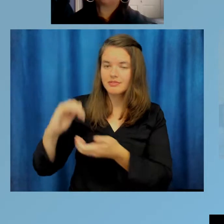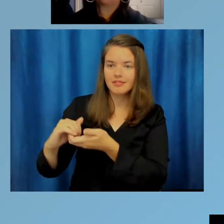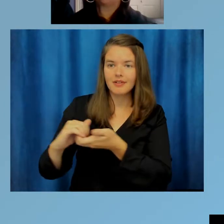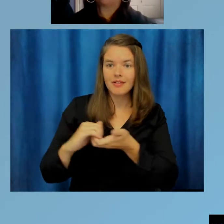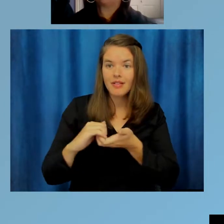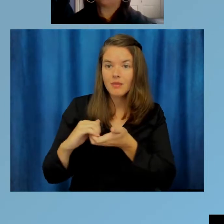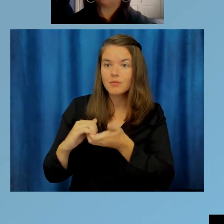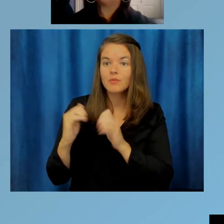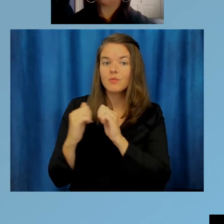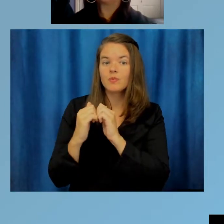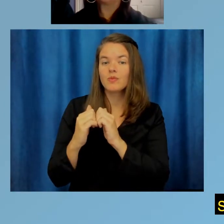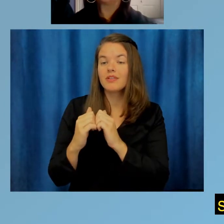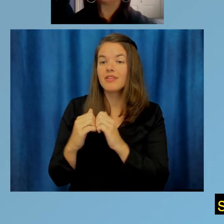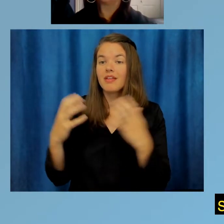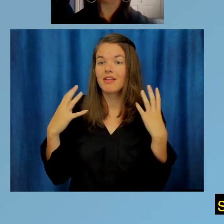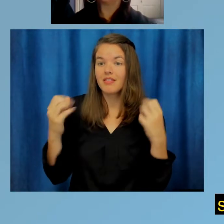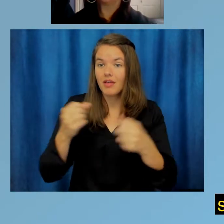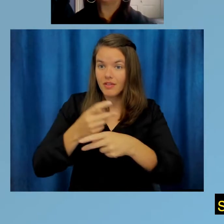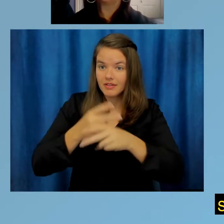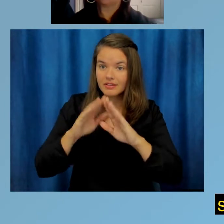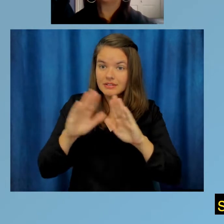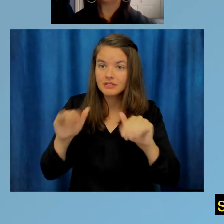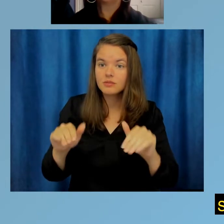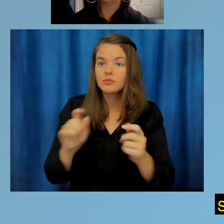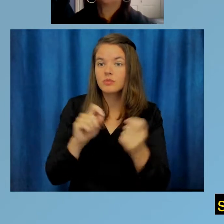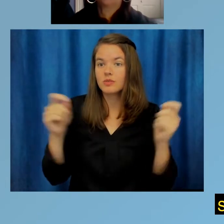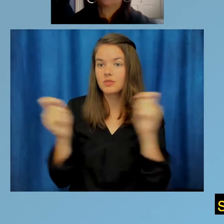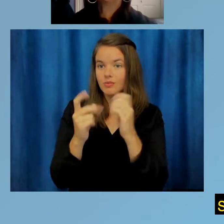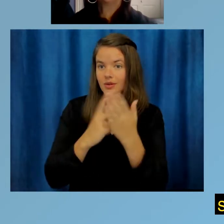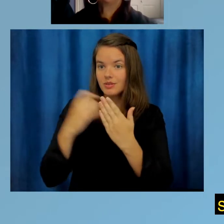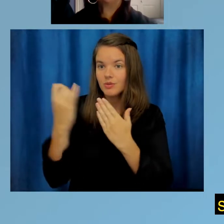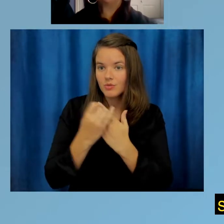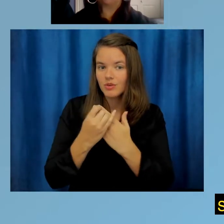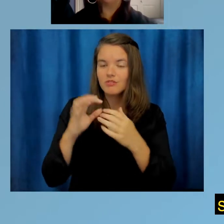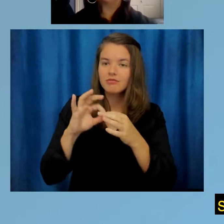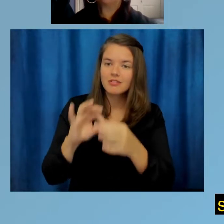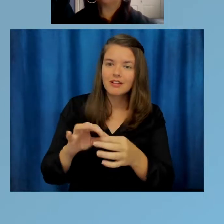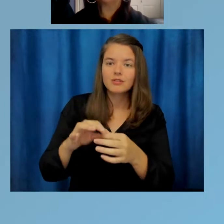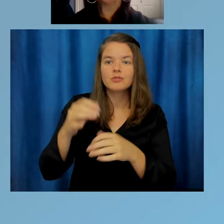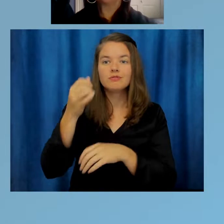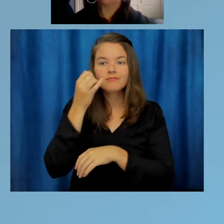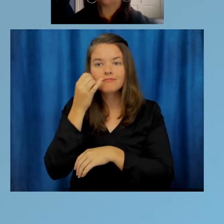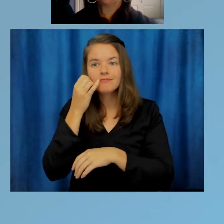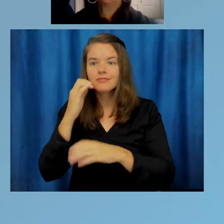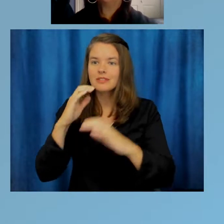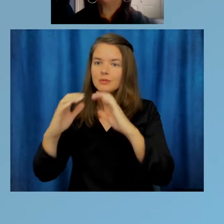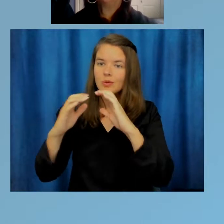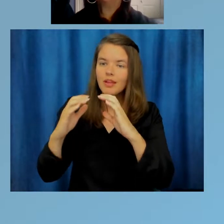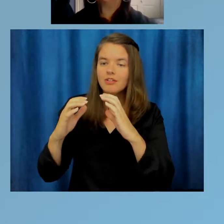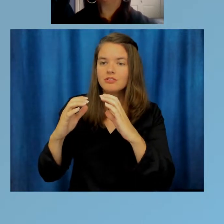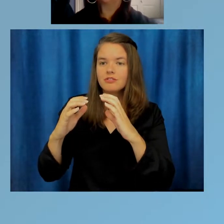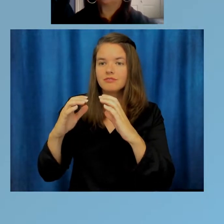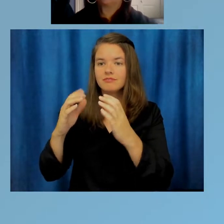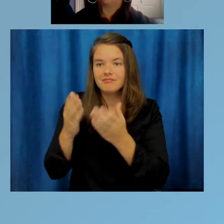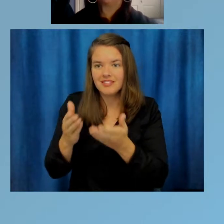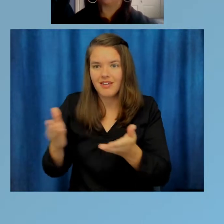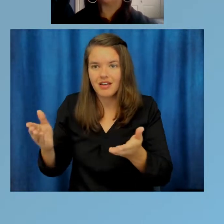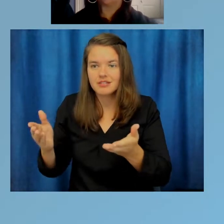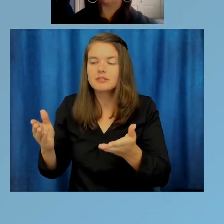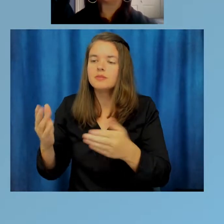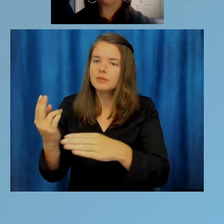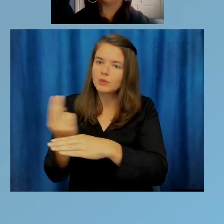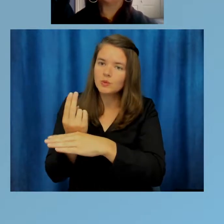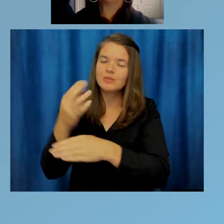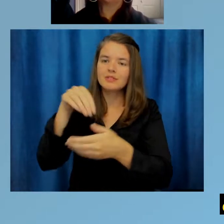in collaboration with the Healthcare System Transformation Project on telecommunication devices that can be used